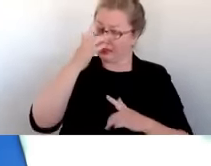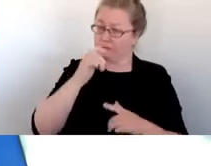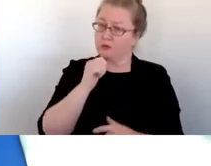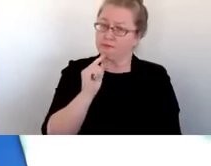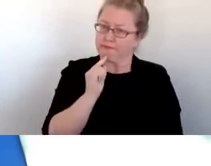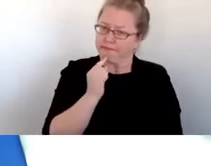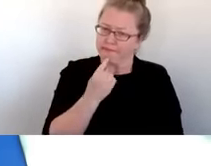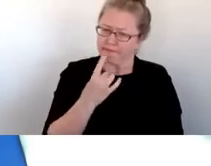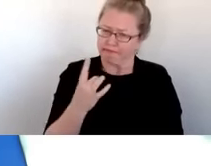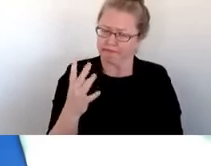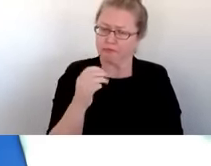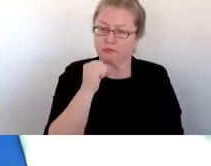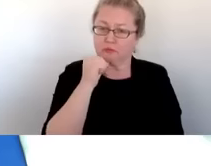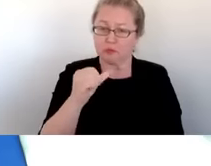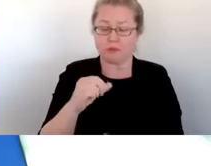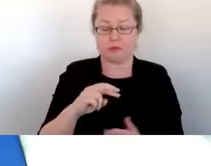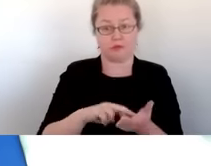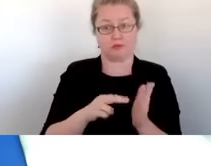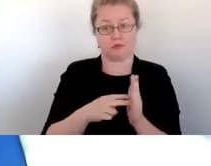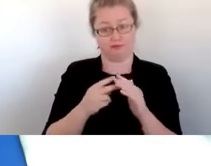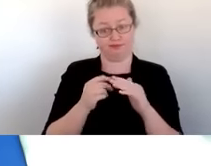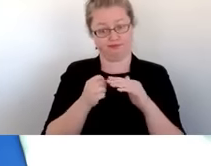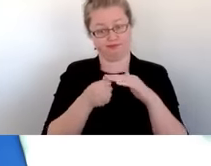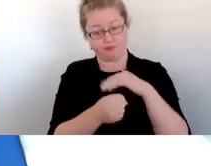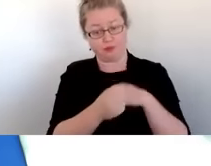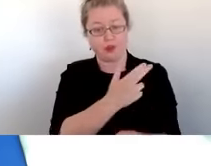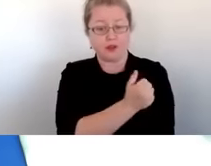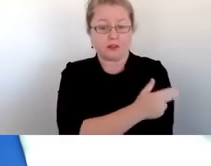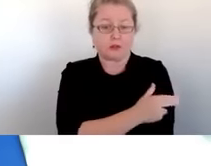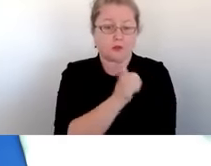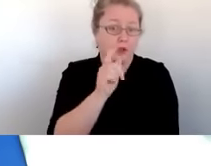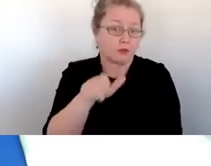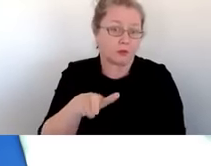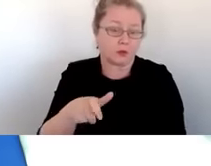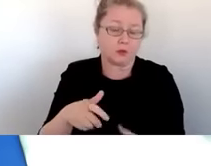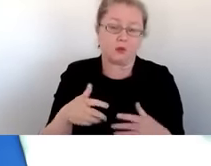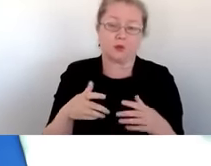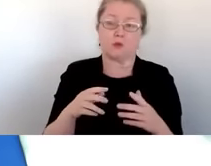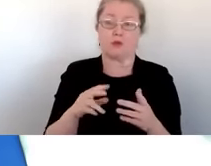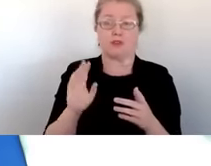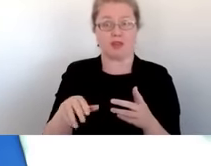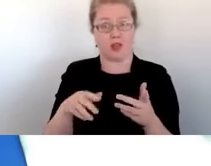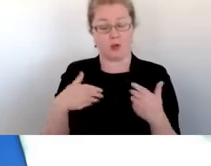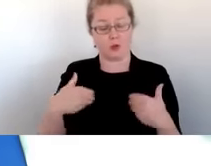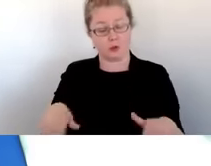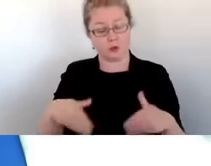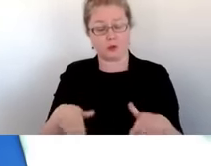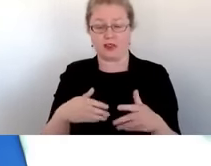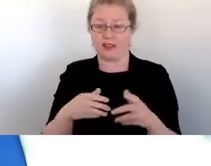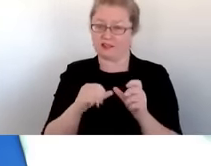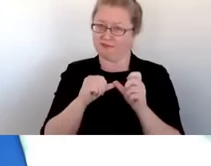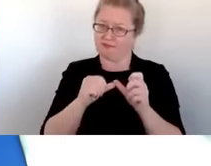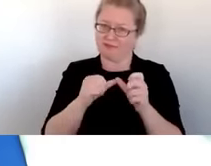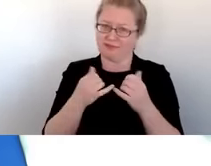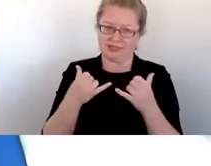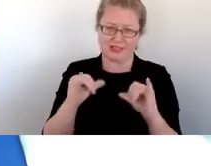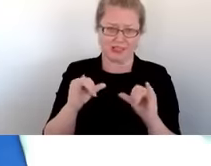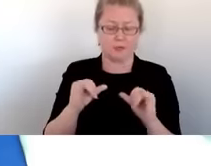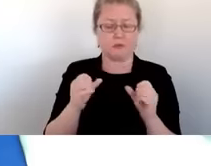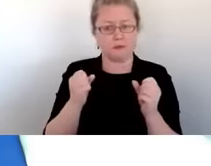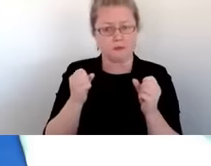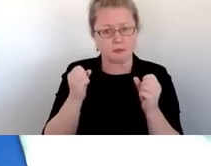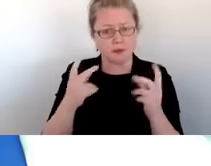COVID stress on our healthcare system, a stress that continues nonetheless to exist. 15,800 healthcare